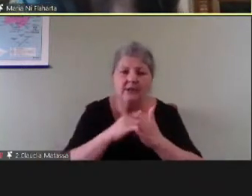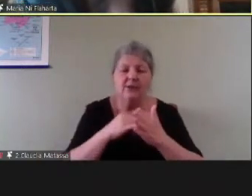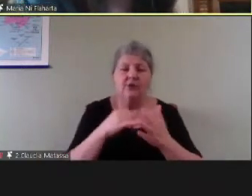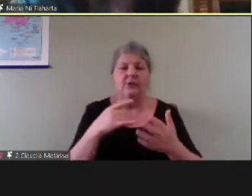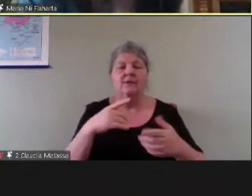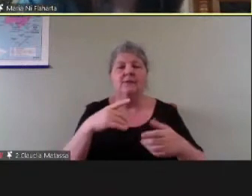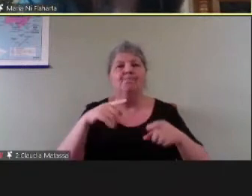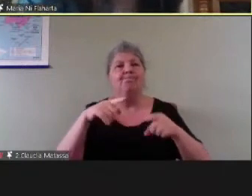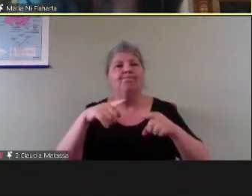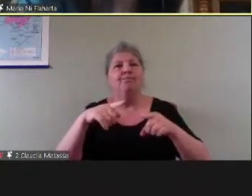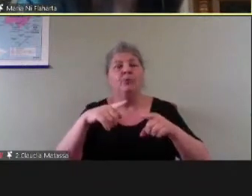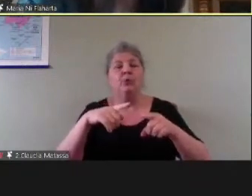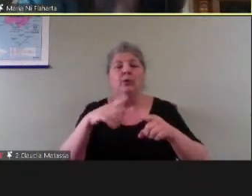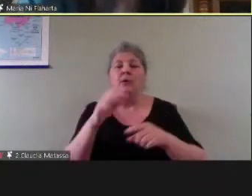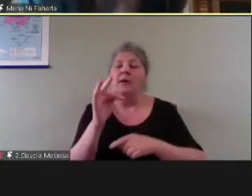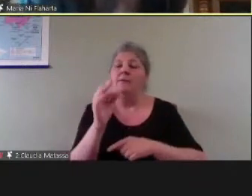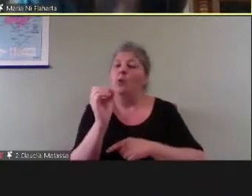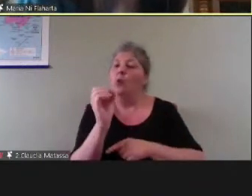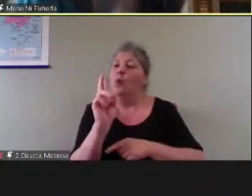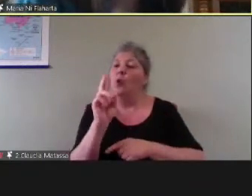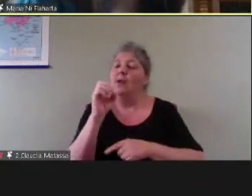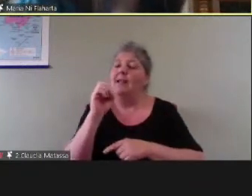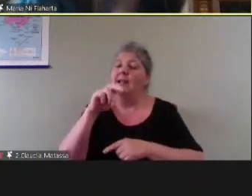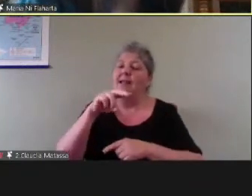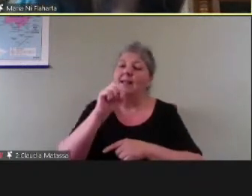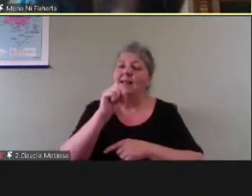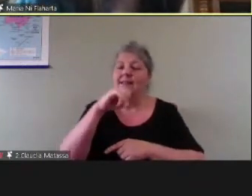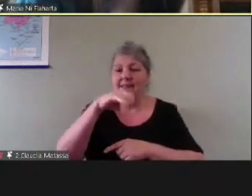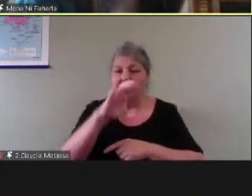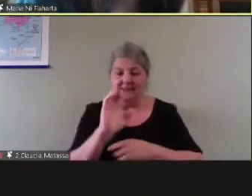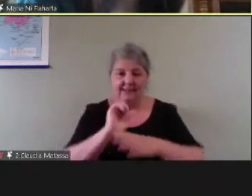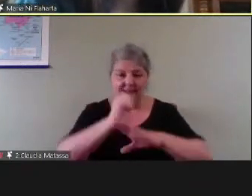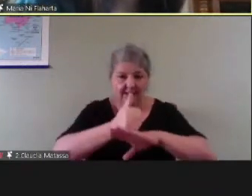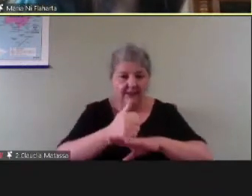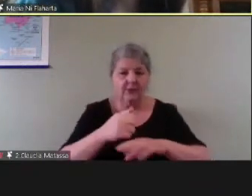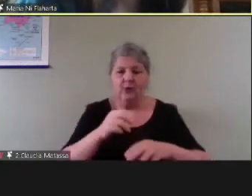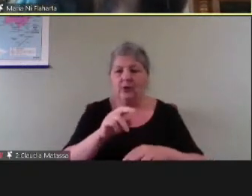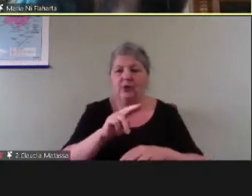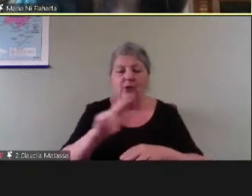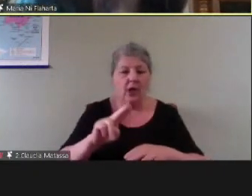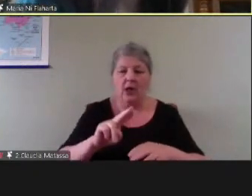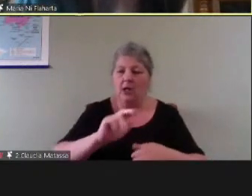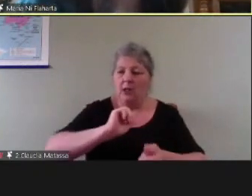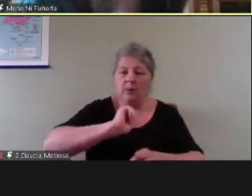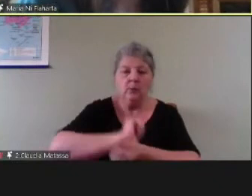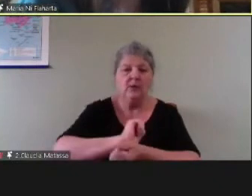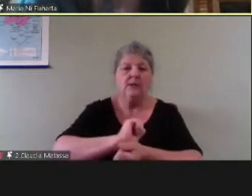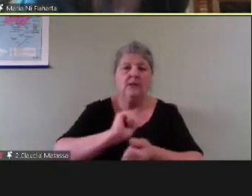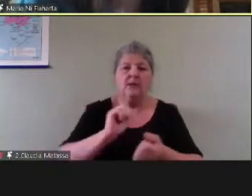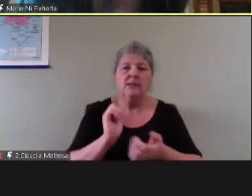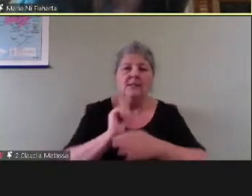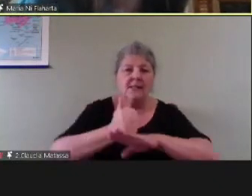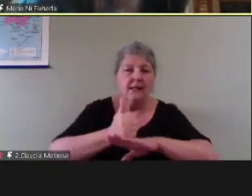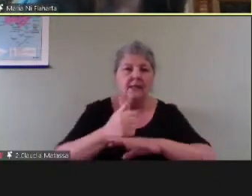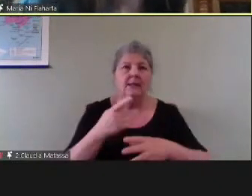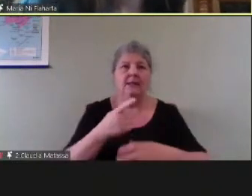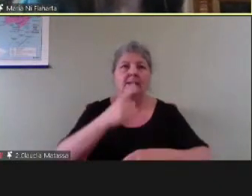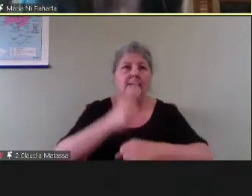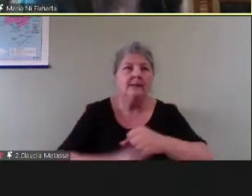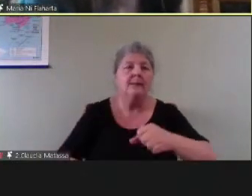to forensic settings or to non-prison settings or I suppose disability specific